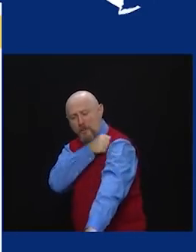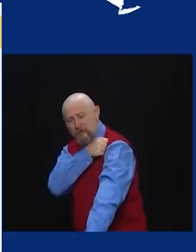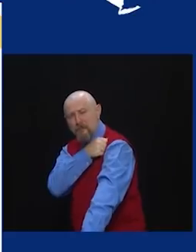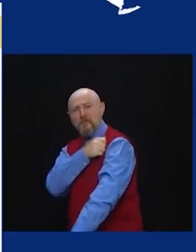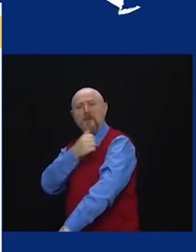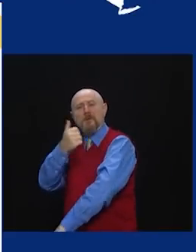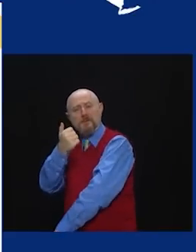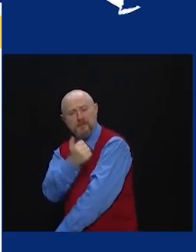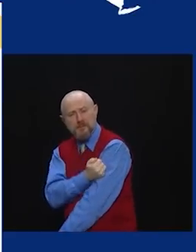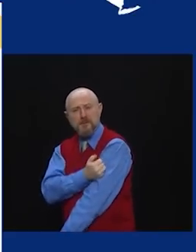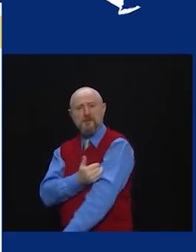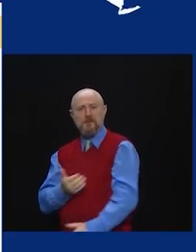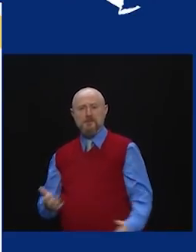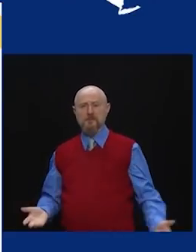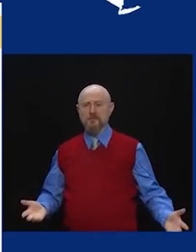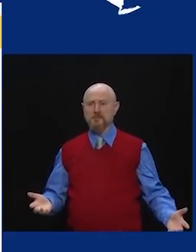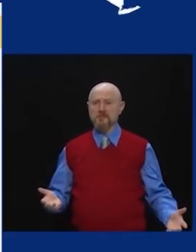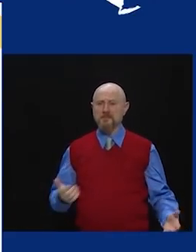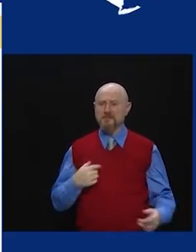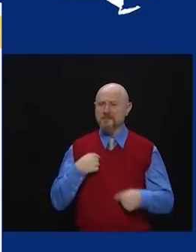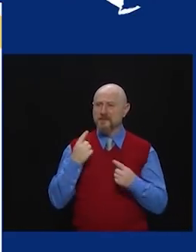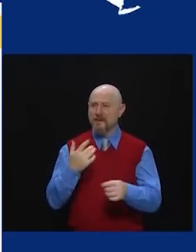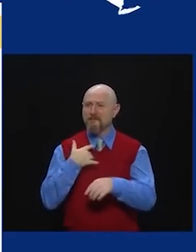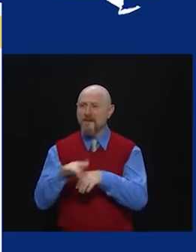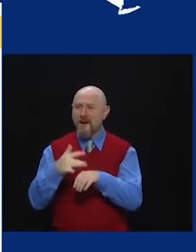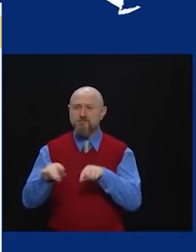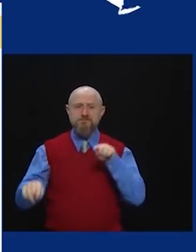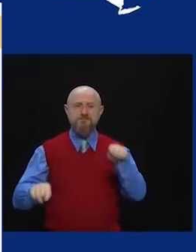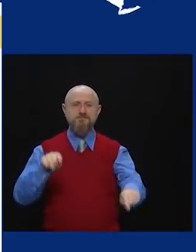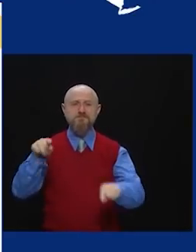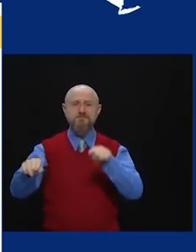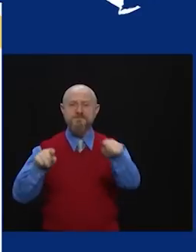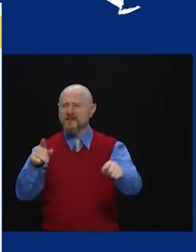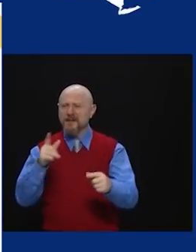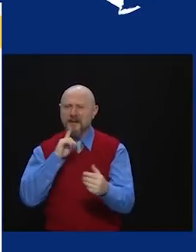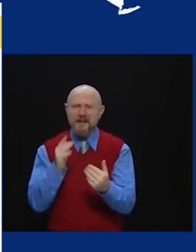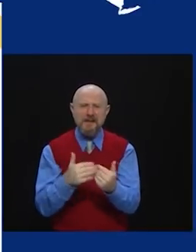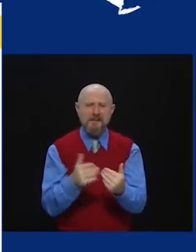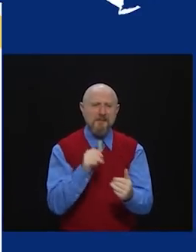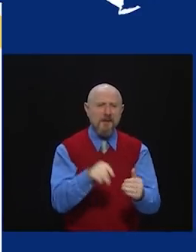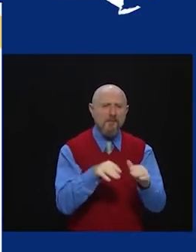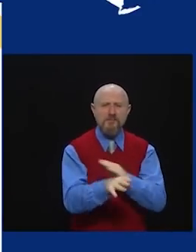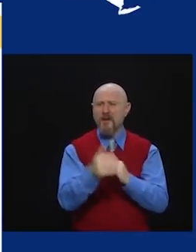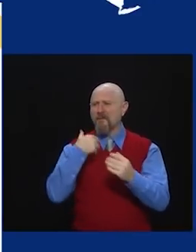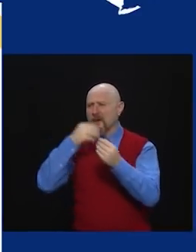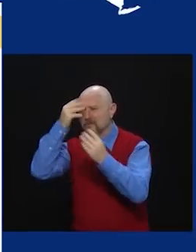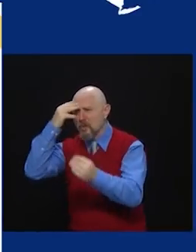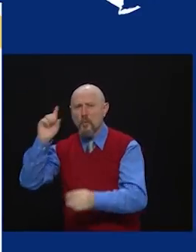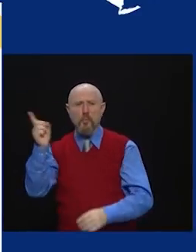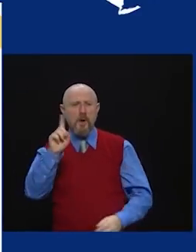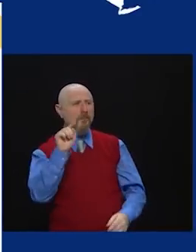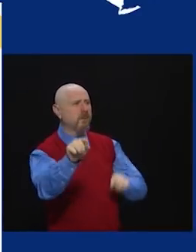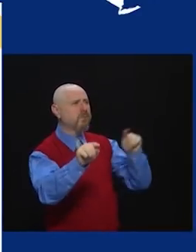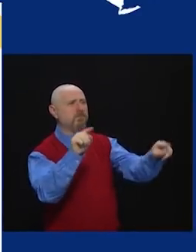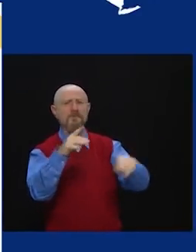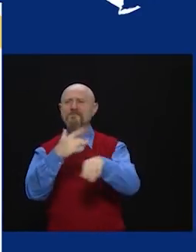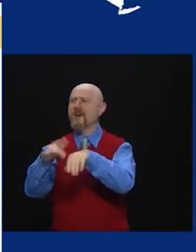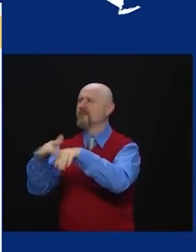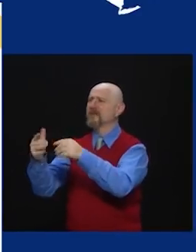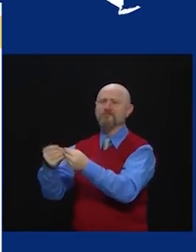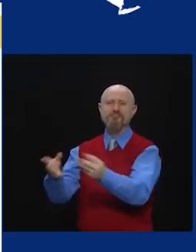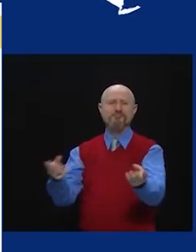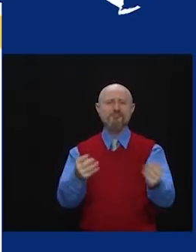been available, easy, the information's out there. We'll continue to provide it on our websites, continue to work with our local partners, but